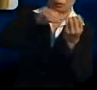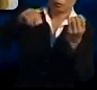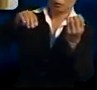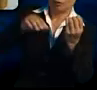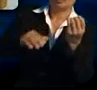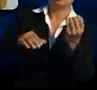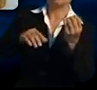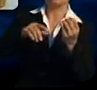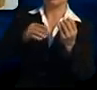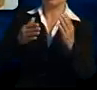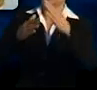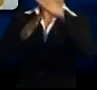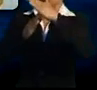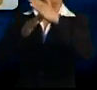metal.